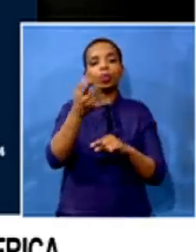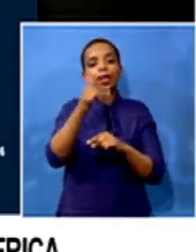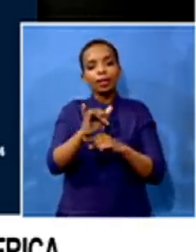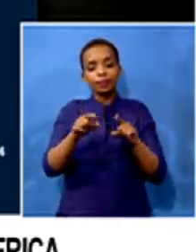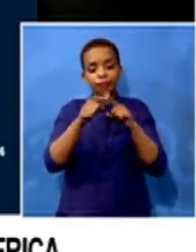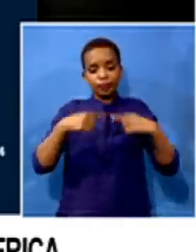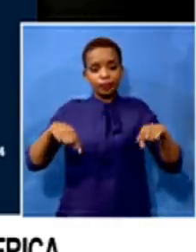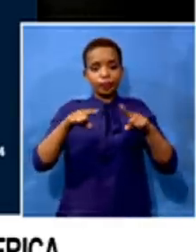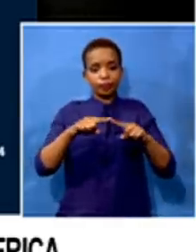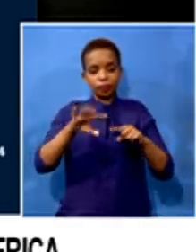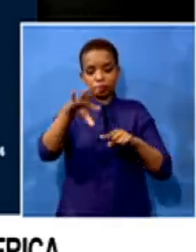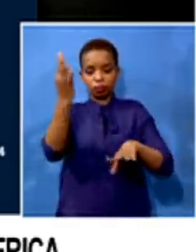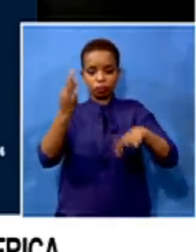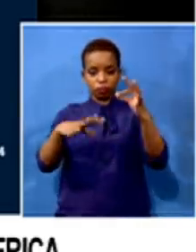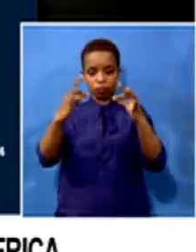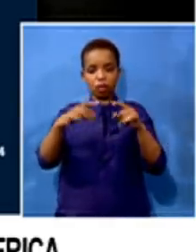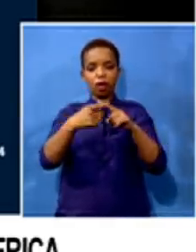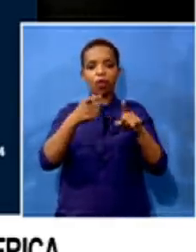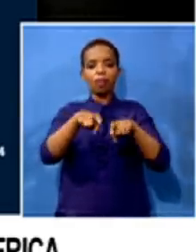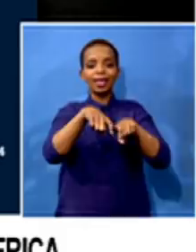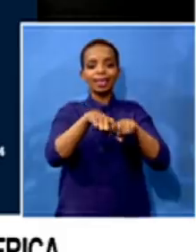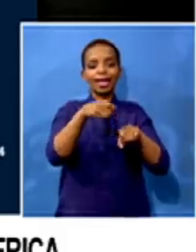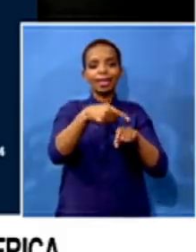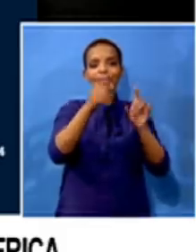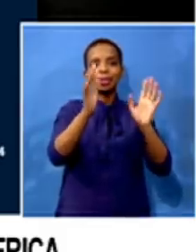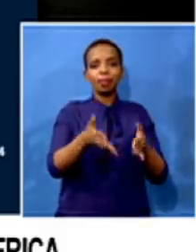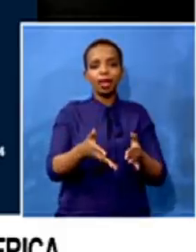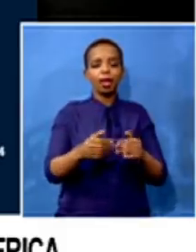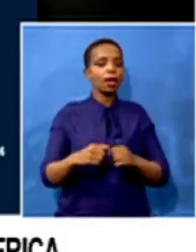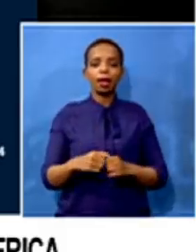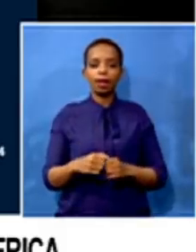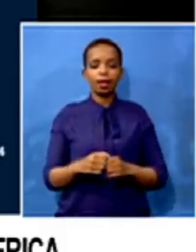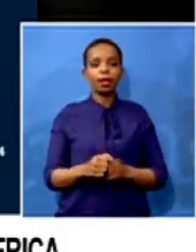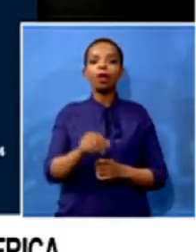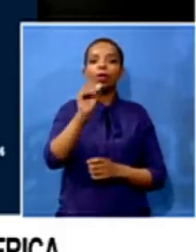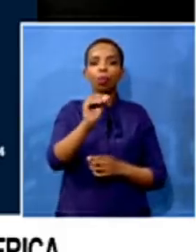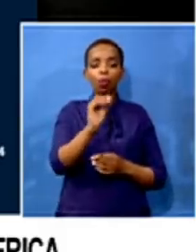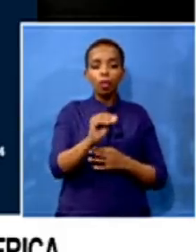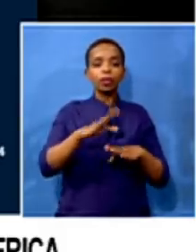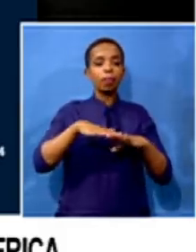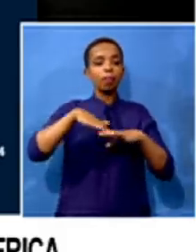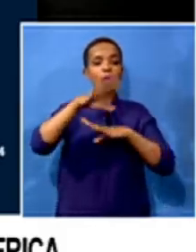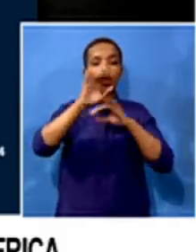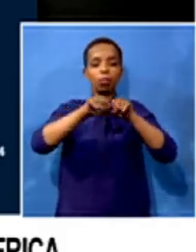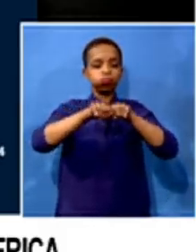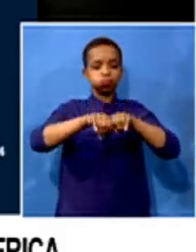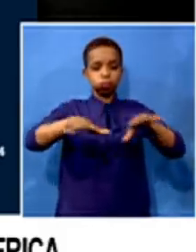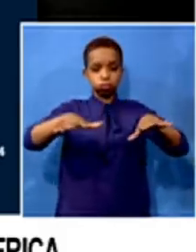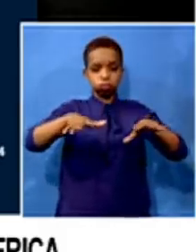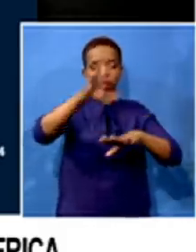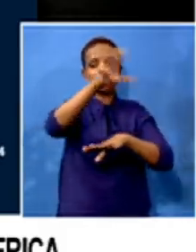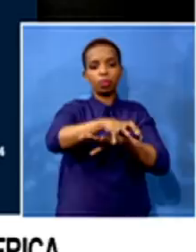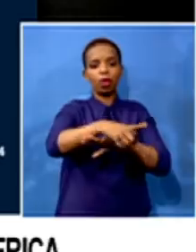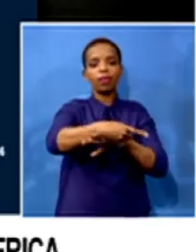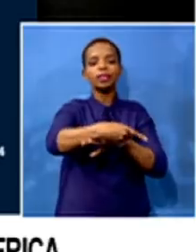give you the true picture. Like I've mentioned, there is a high rate of a spread of the infection in the province. And that